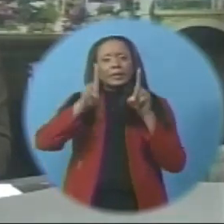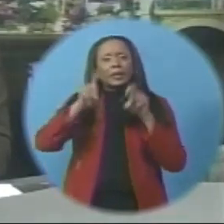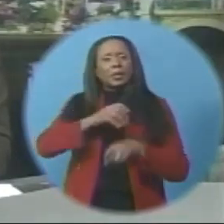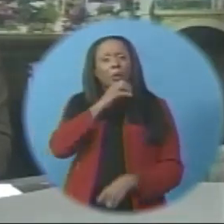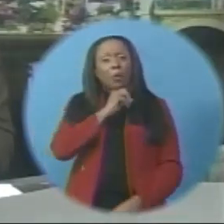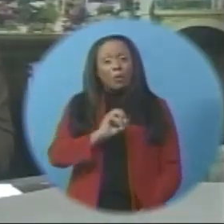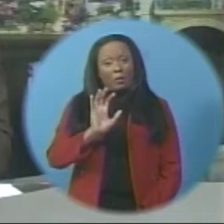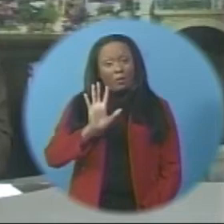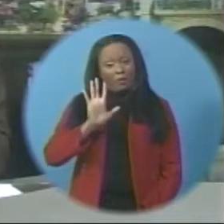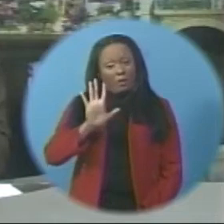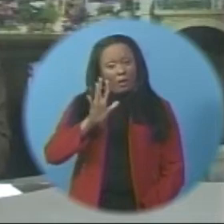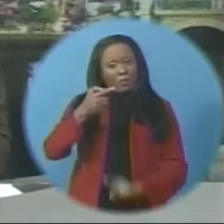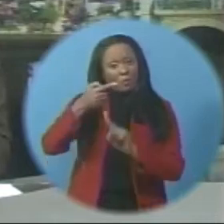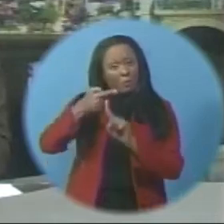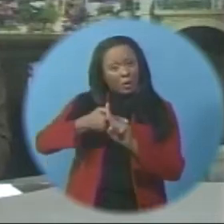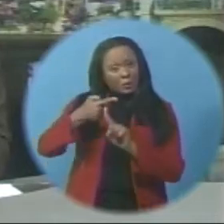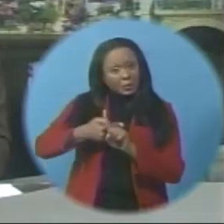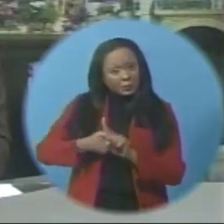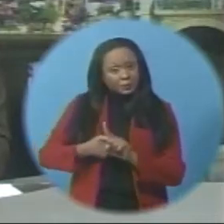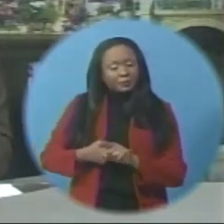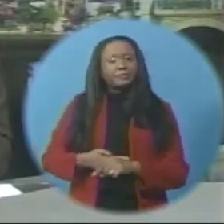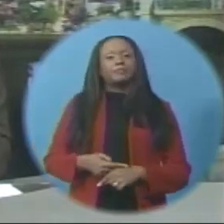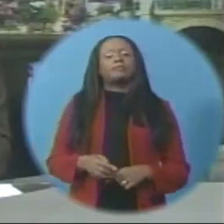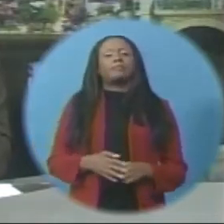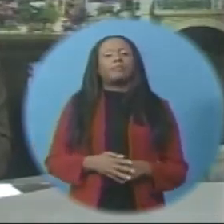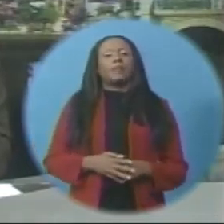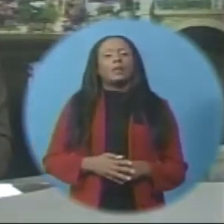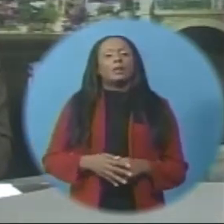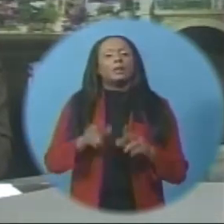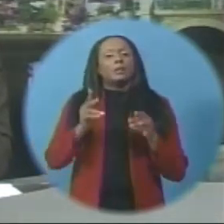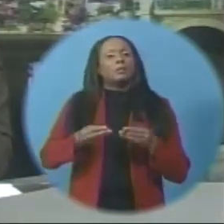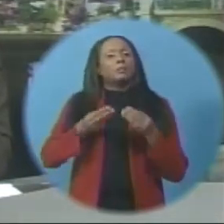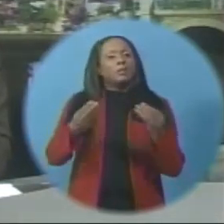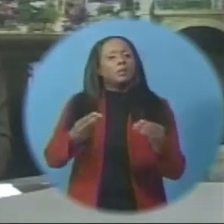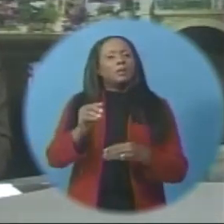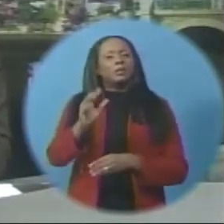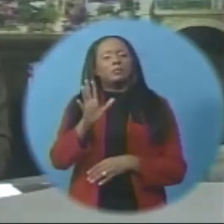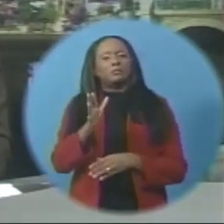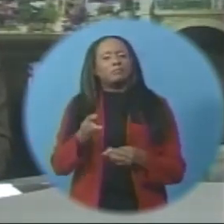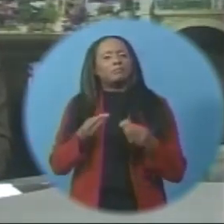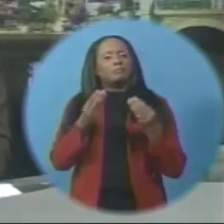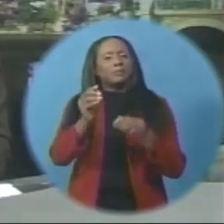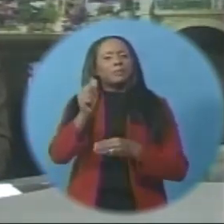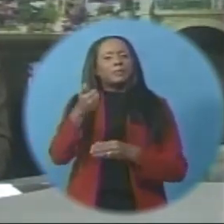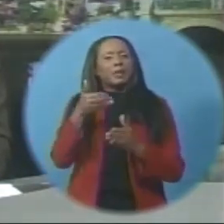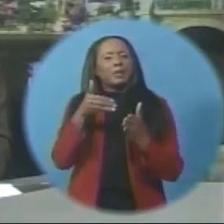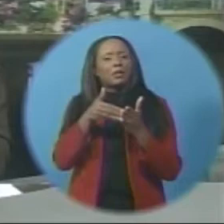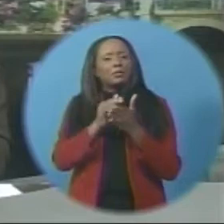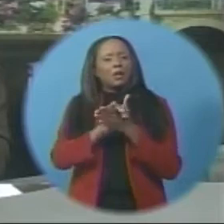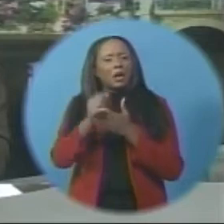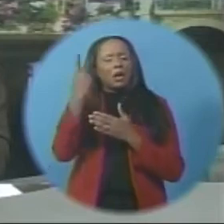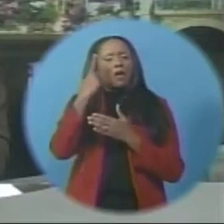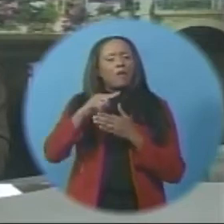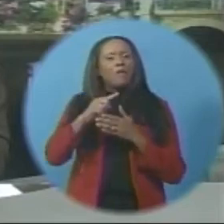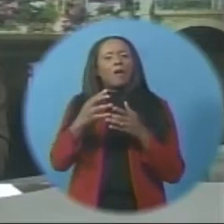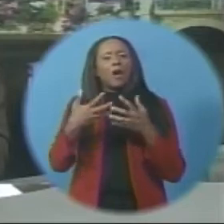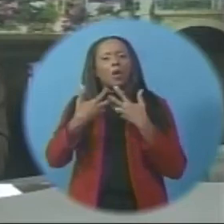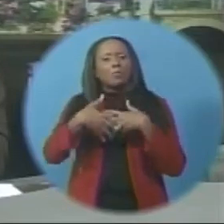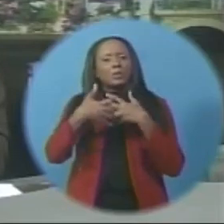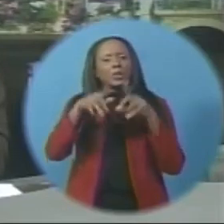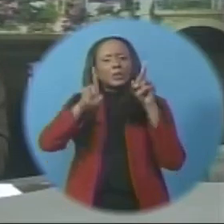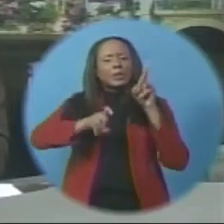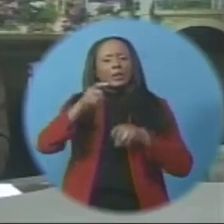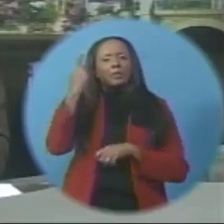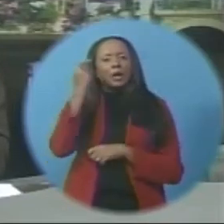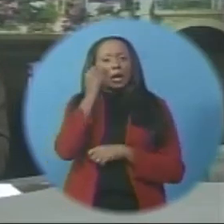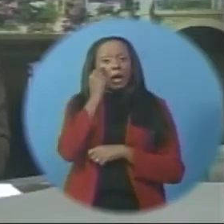The news came during a $10,000 donation to the Queen Elizabeth Hospital in the form of a Plus Optics vision screening machine